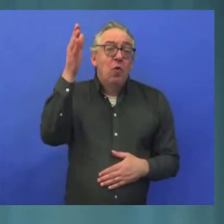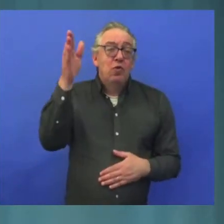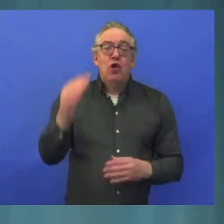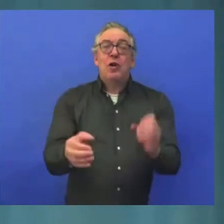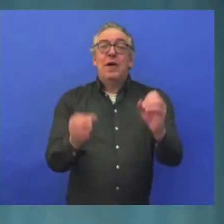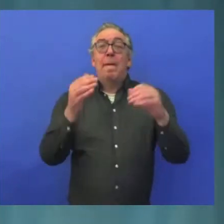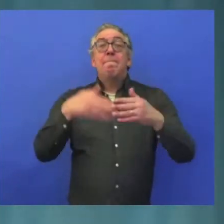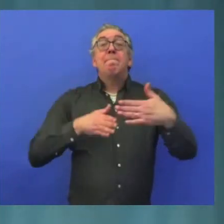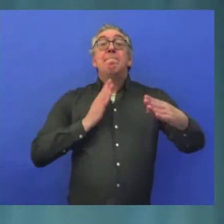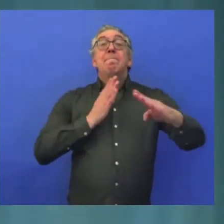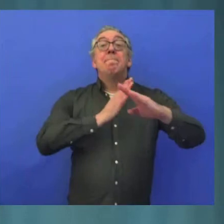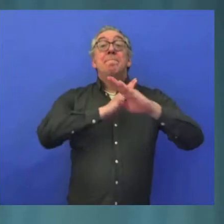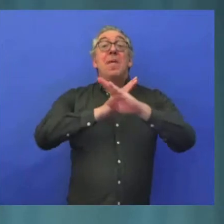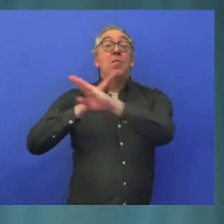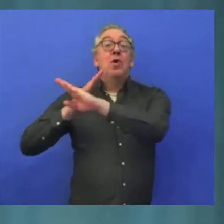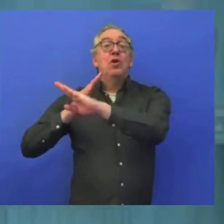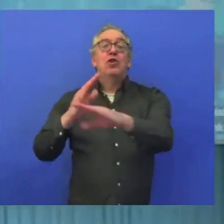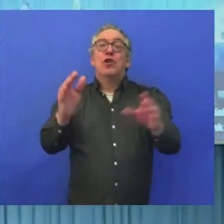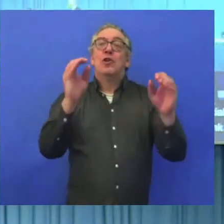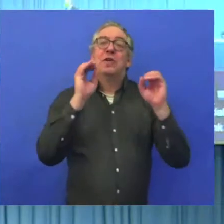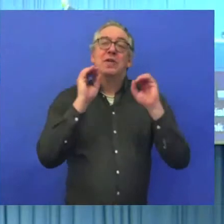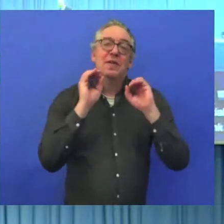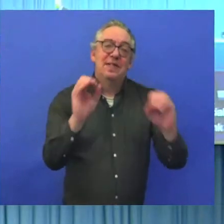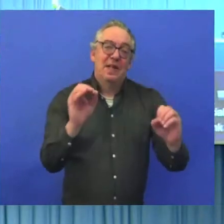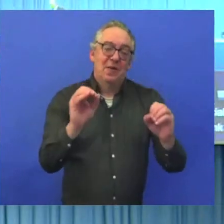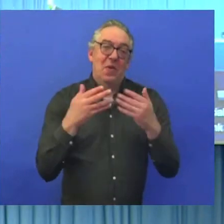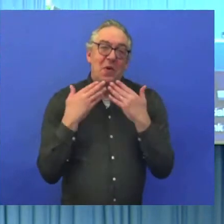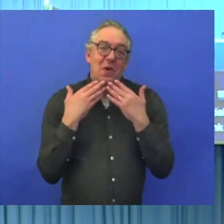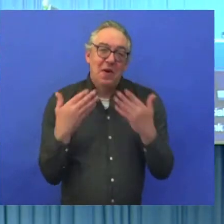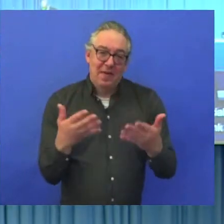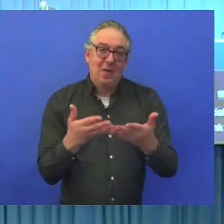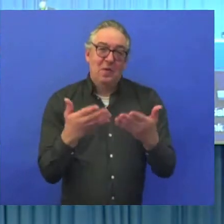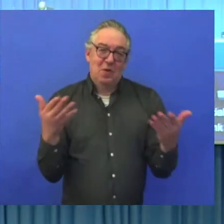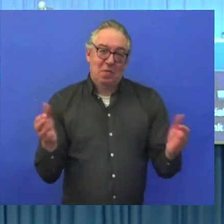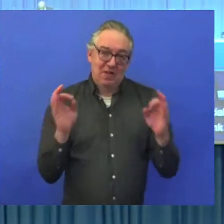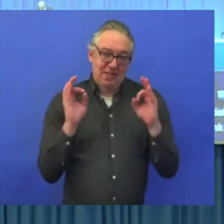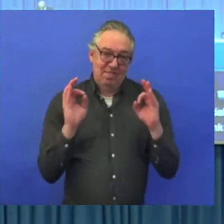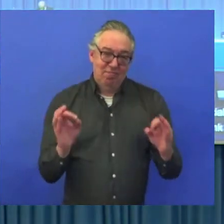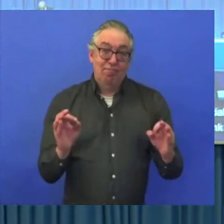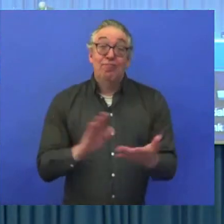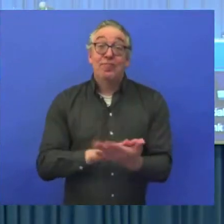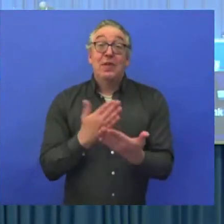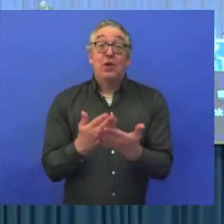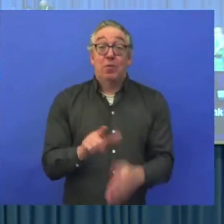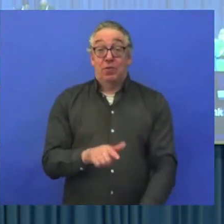attention. Thank you, Markus. Thank you so much.